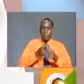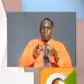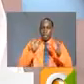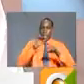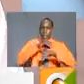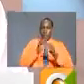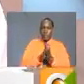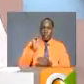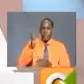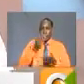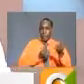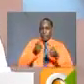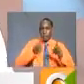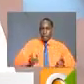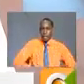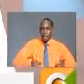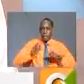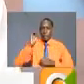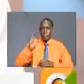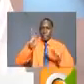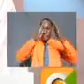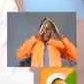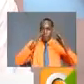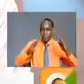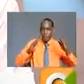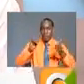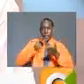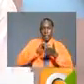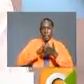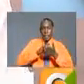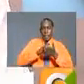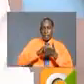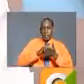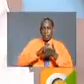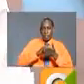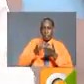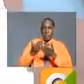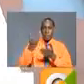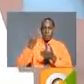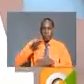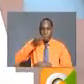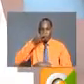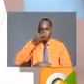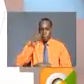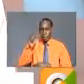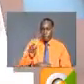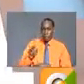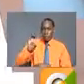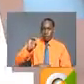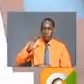cars. They live in palatial homes that would make the late drug lord Pablo Escobar